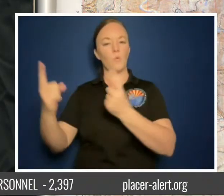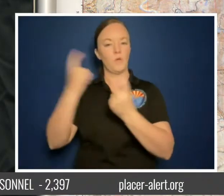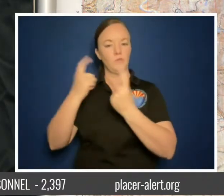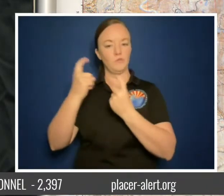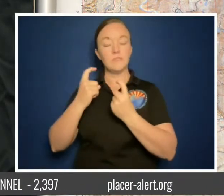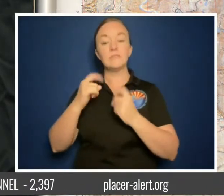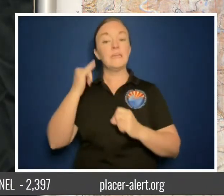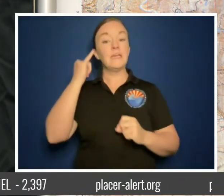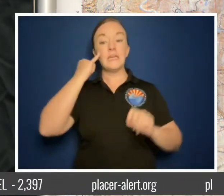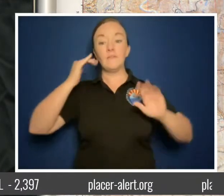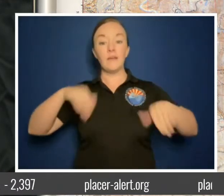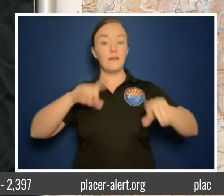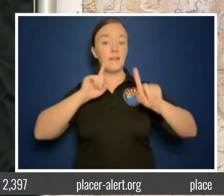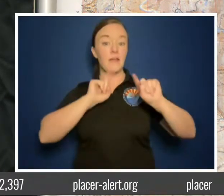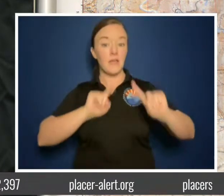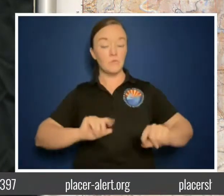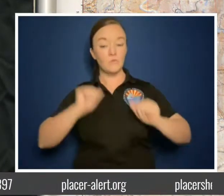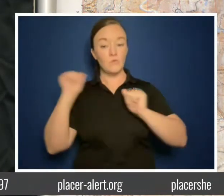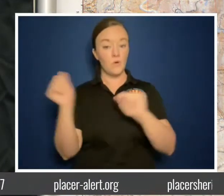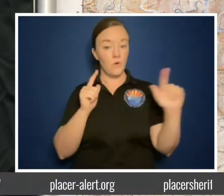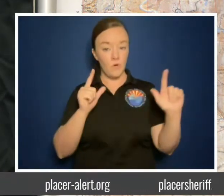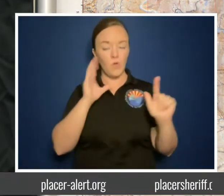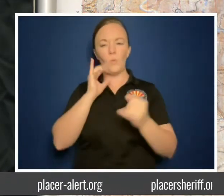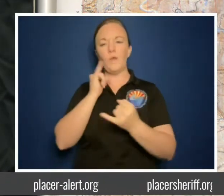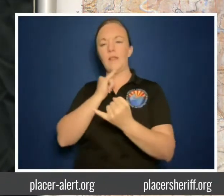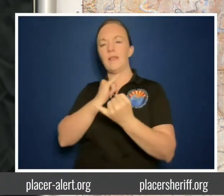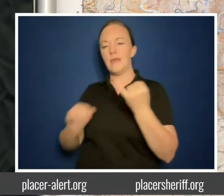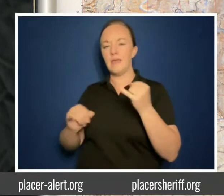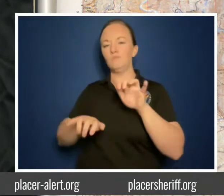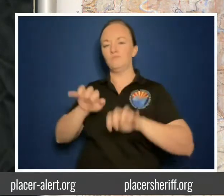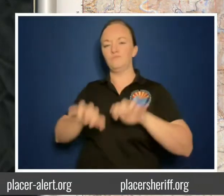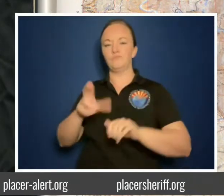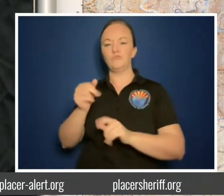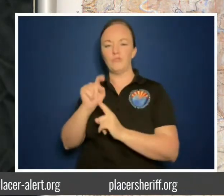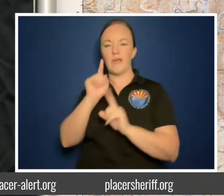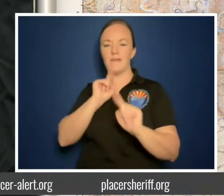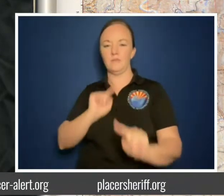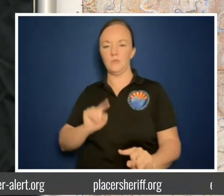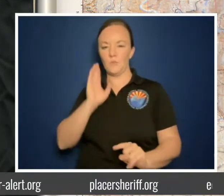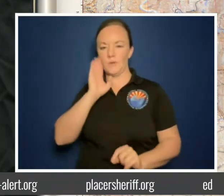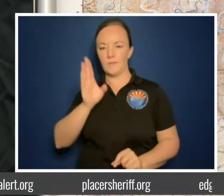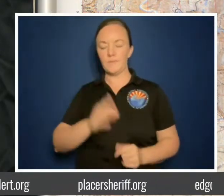in the chat afterwards. The current fire acreage is